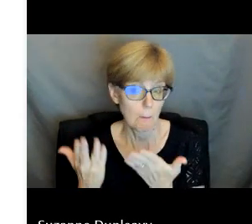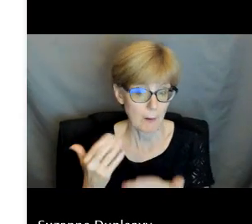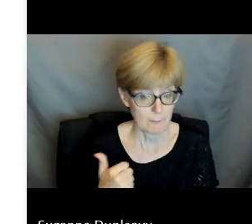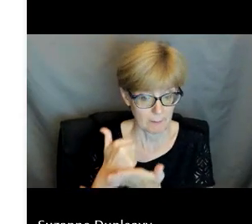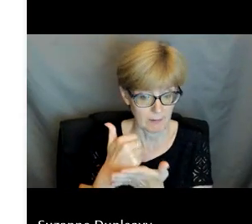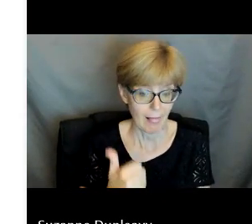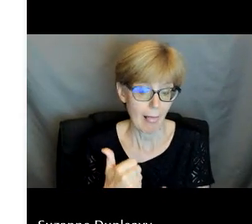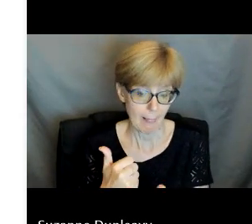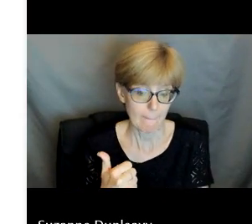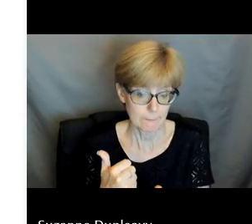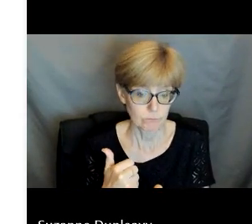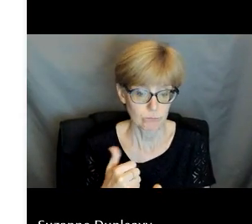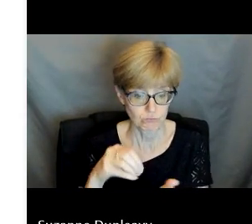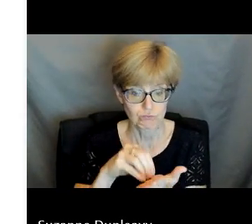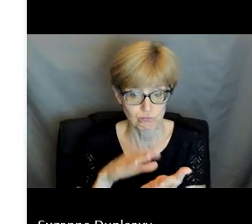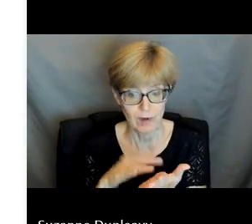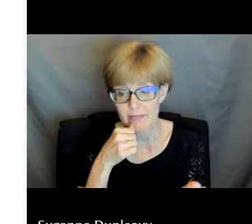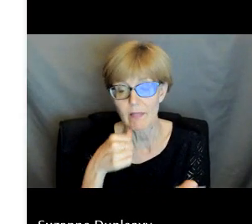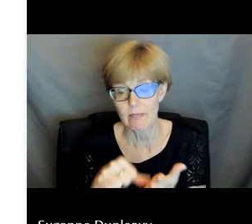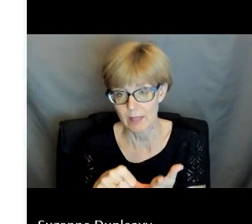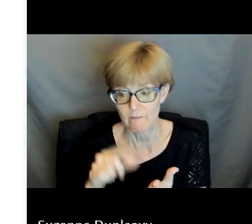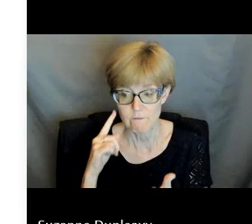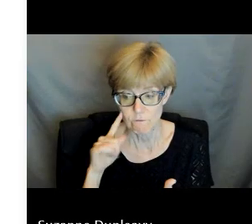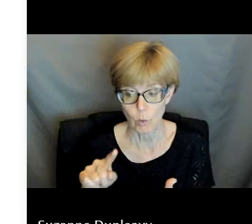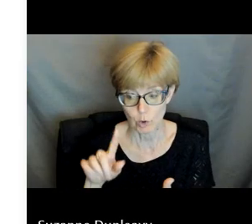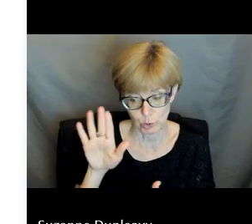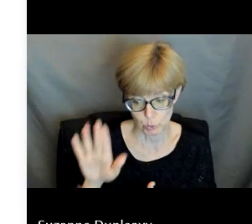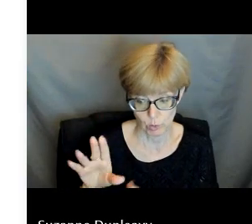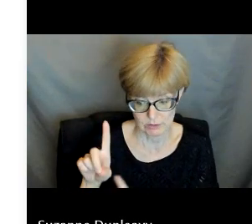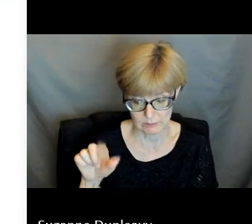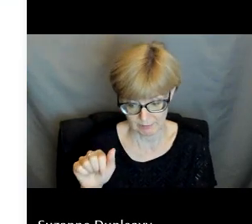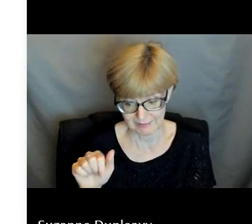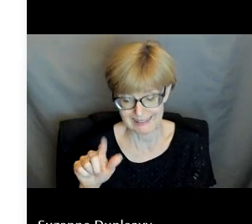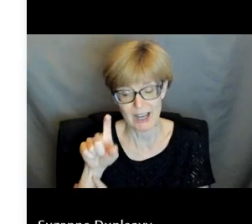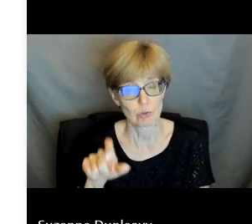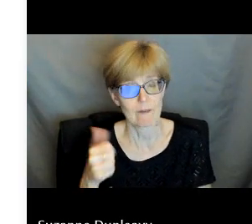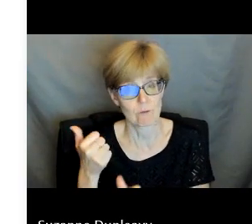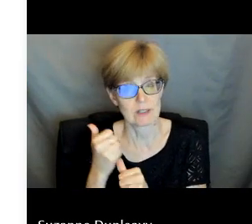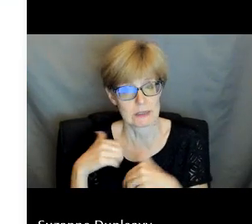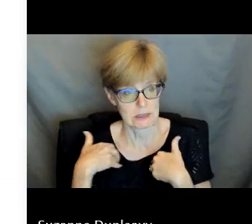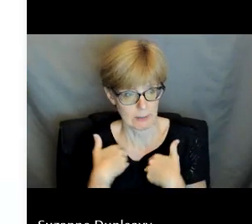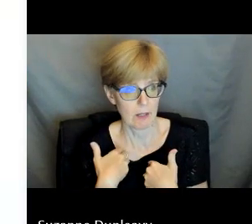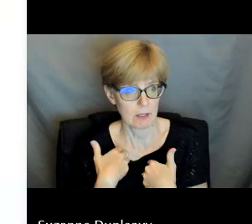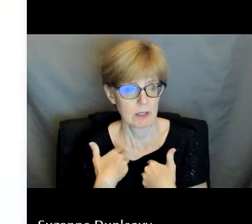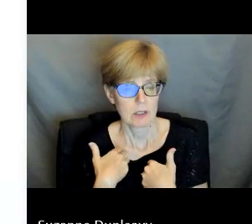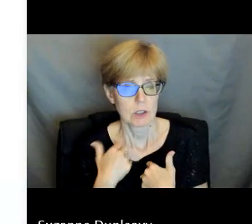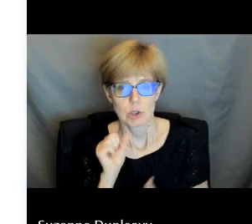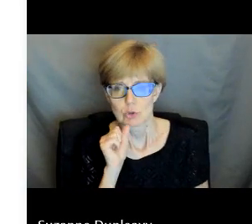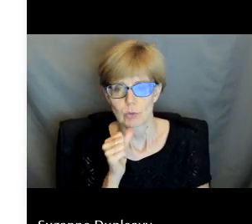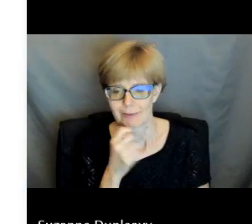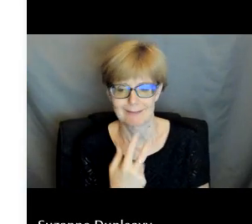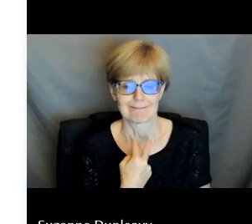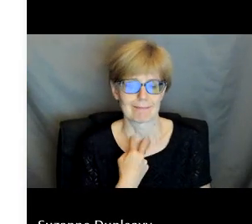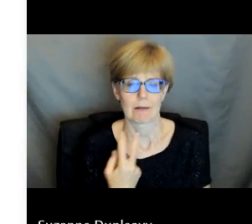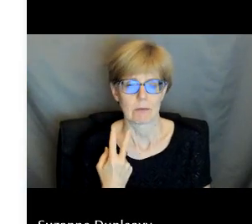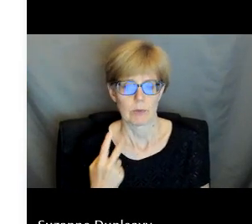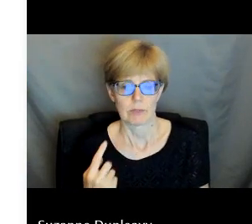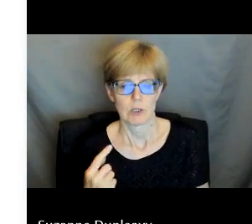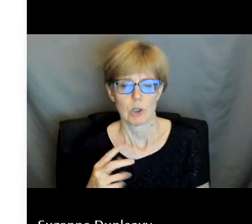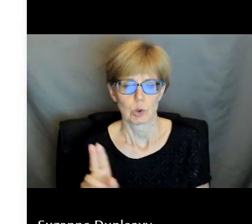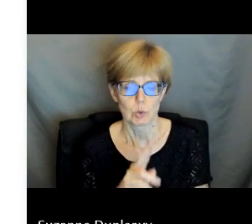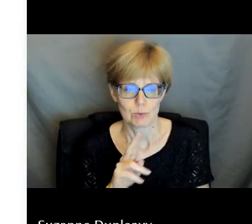to your condition and your need for an assistance animal. So that way you're not resorting to going to an online letter provider, which are